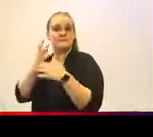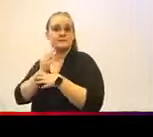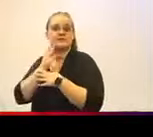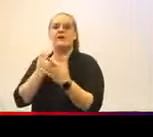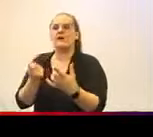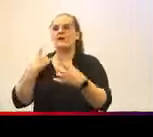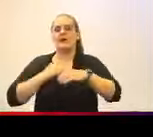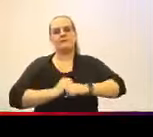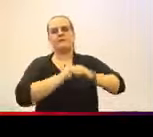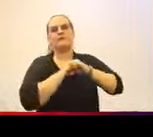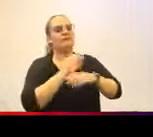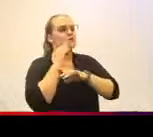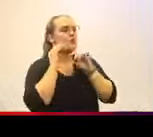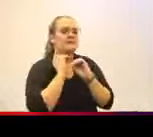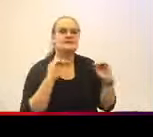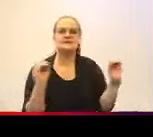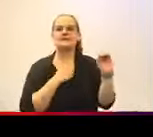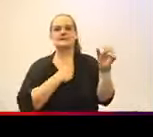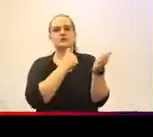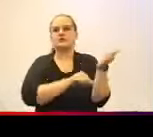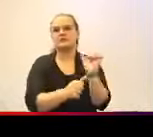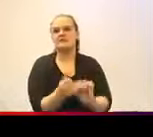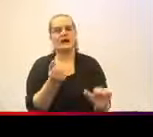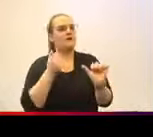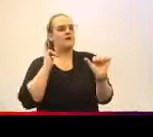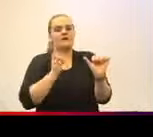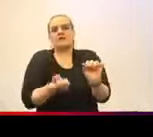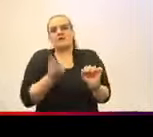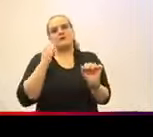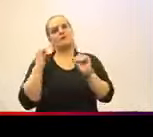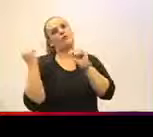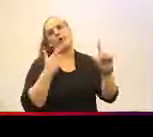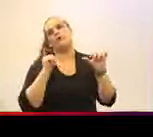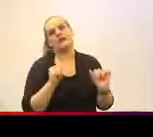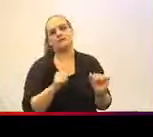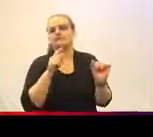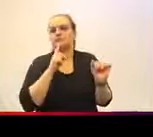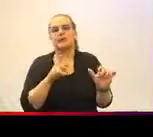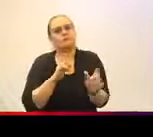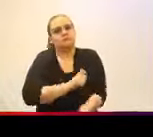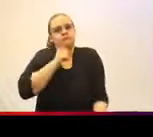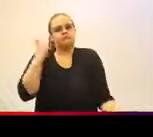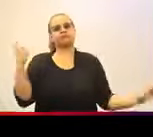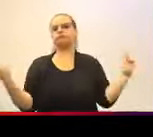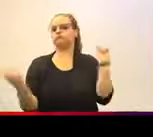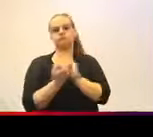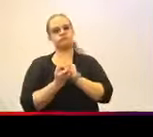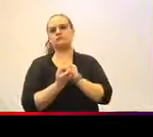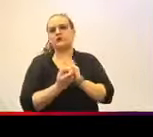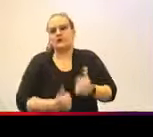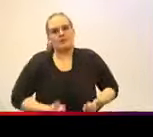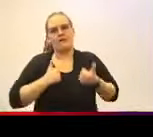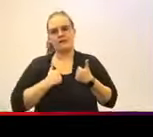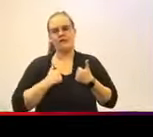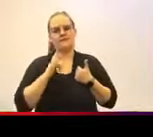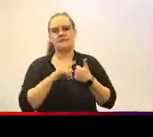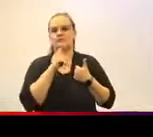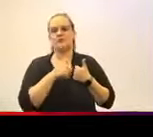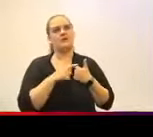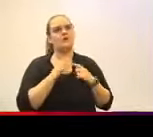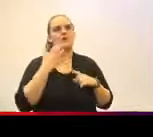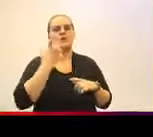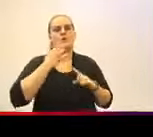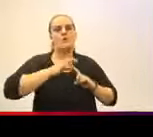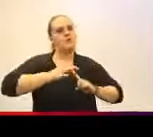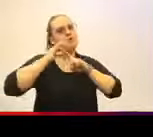joblessness, it helps to prevent suicide, which are massively life-altering things. Is truly a one-of-a-kind experience. Thanks to Inside